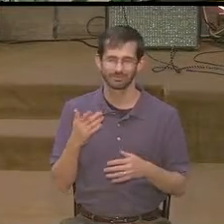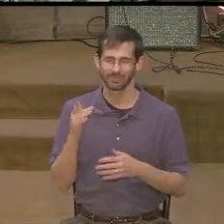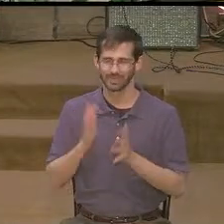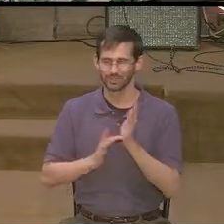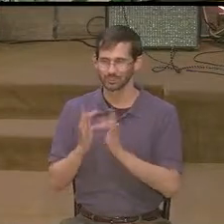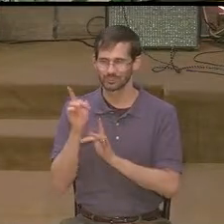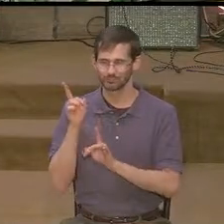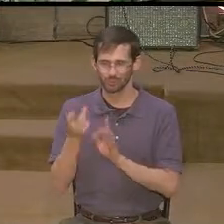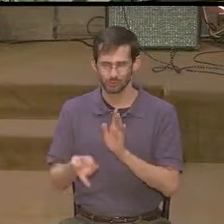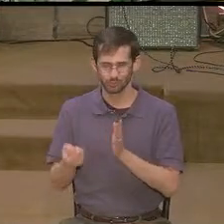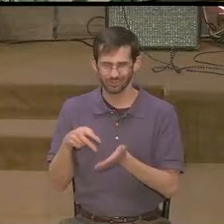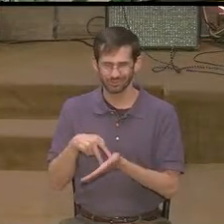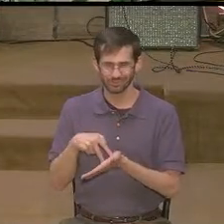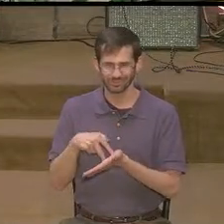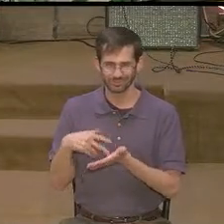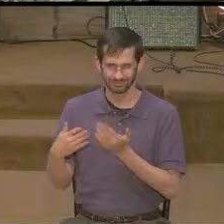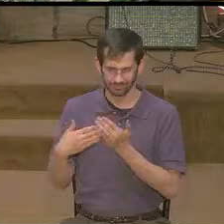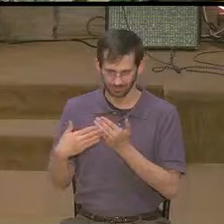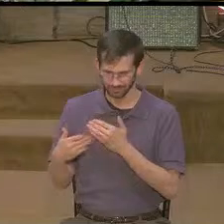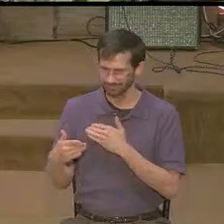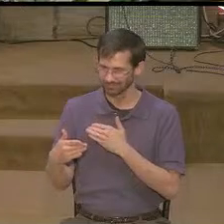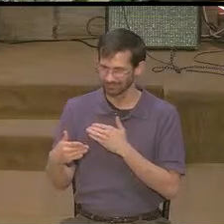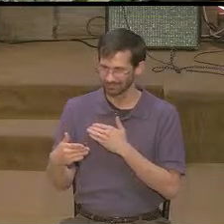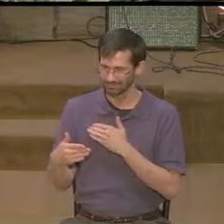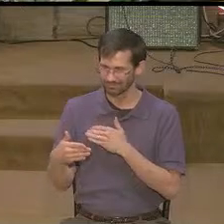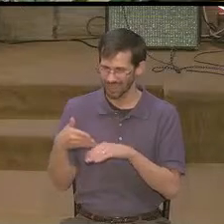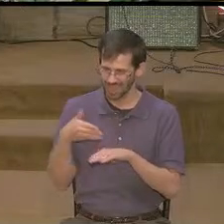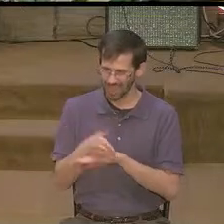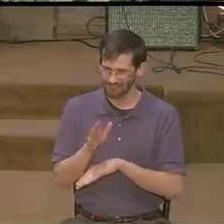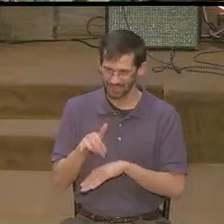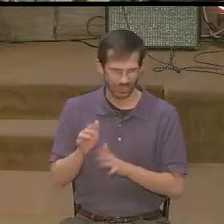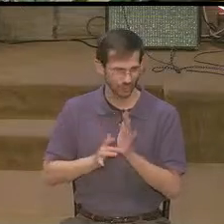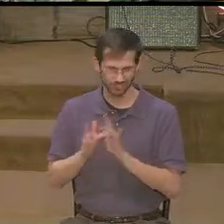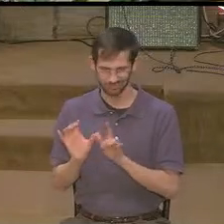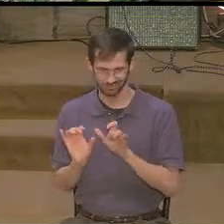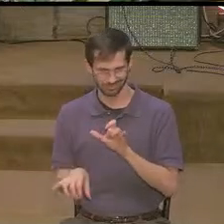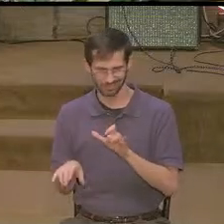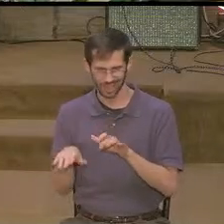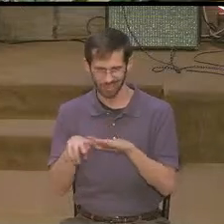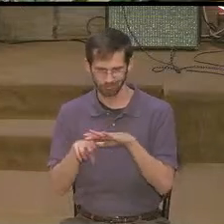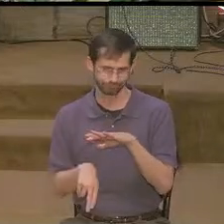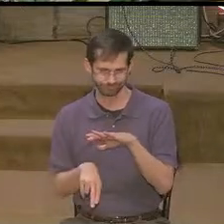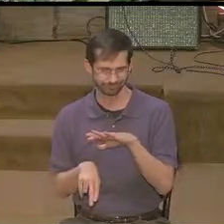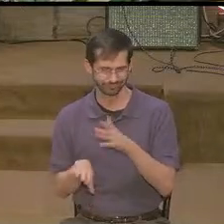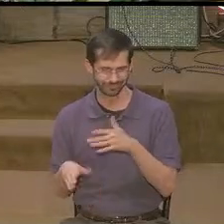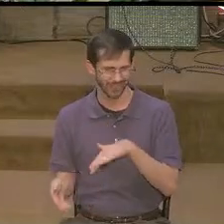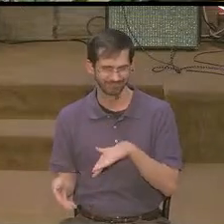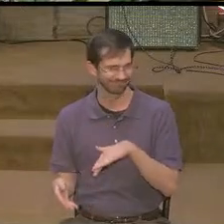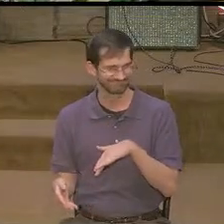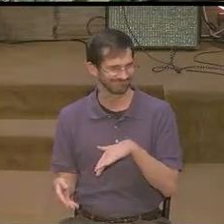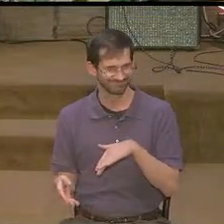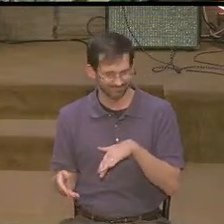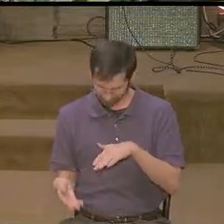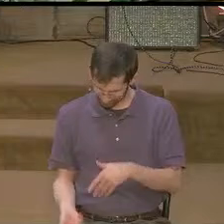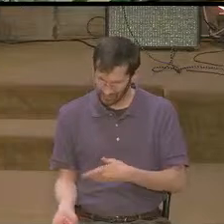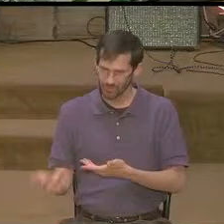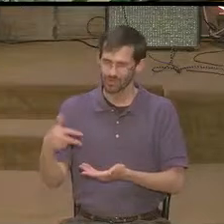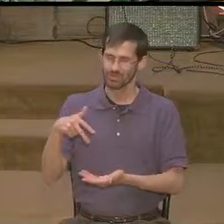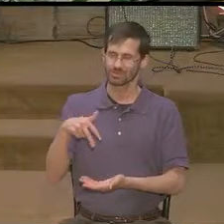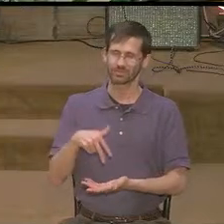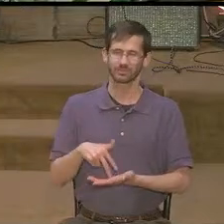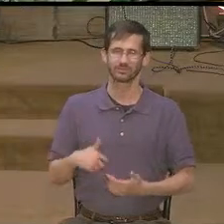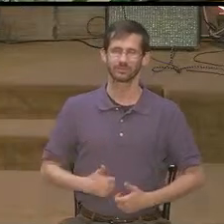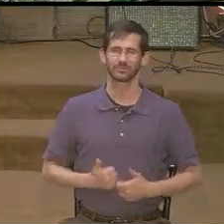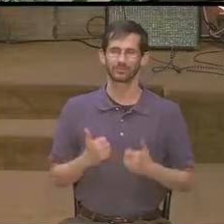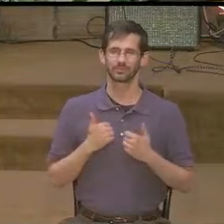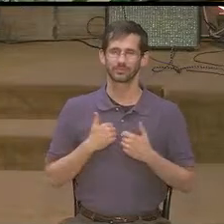post-resurrection, we thank you that Jesus didn't stay dead, that he rose from the grave. And